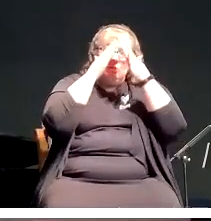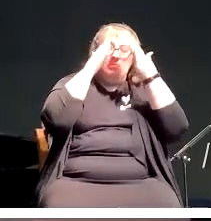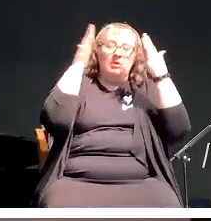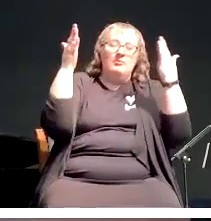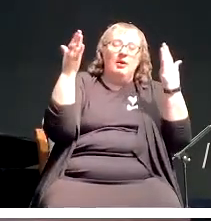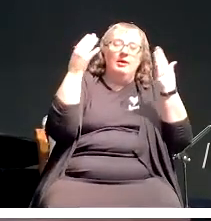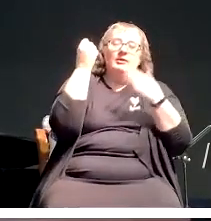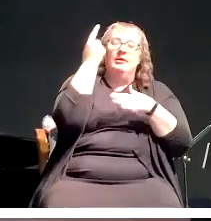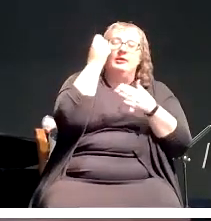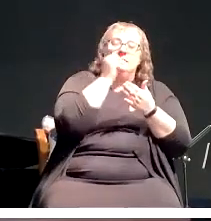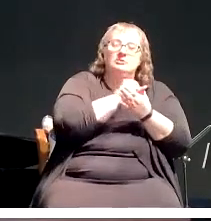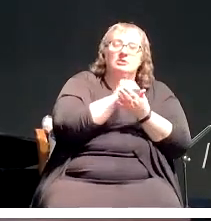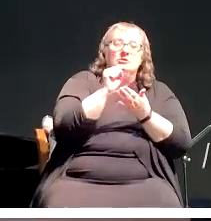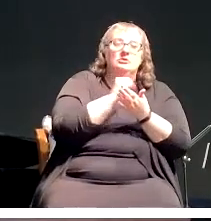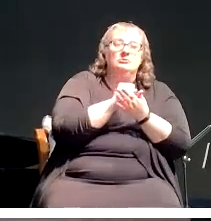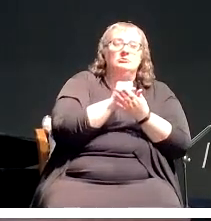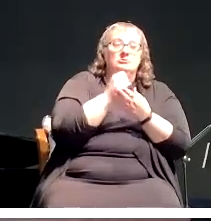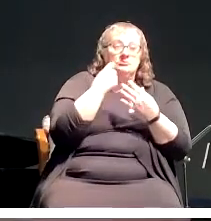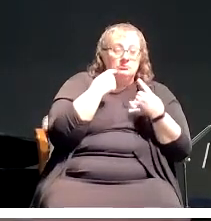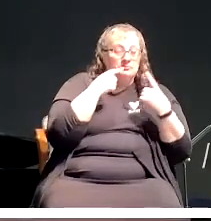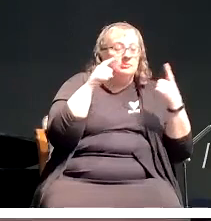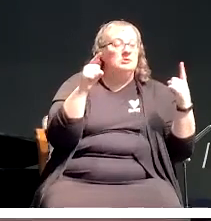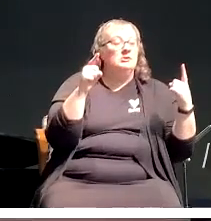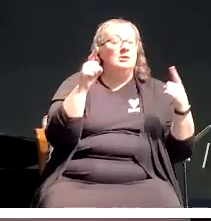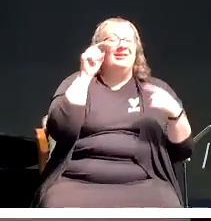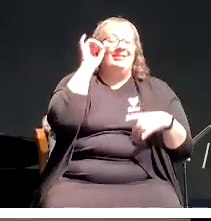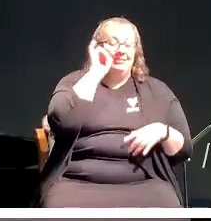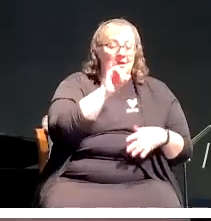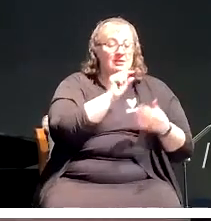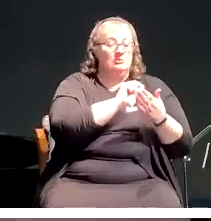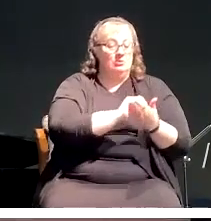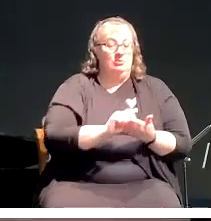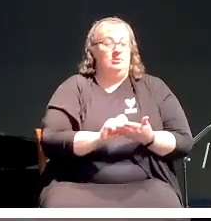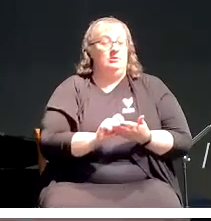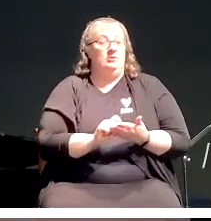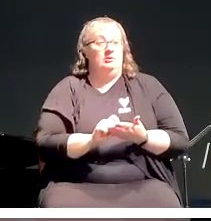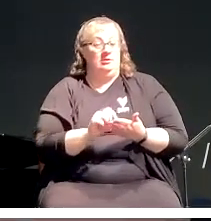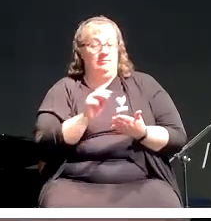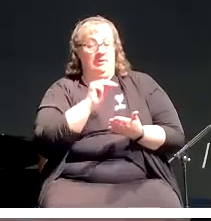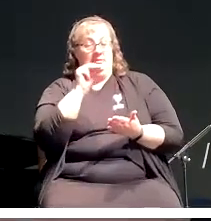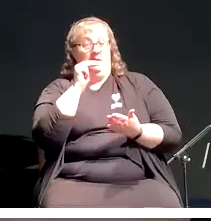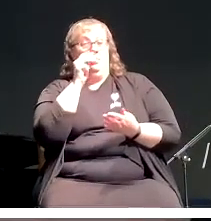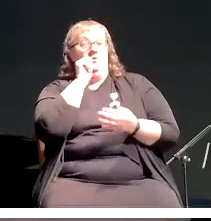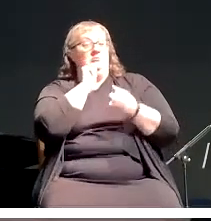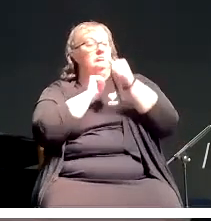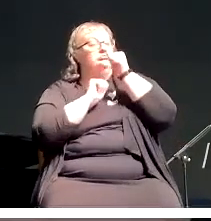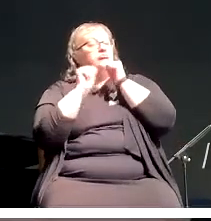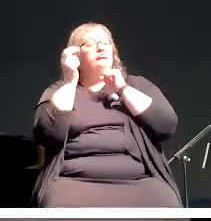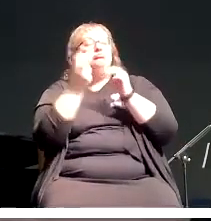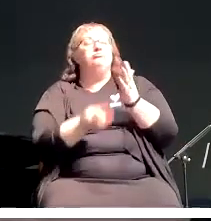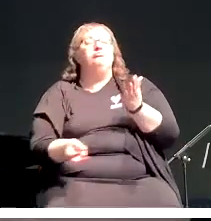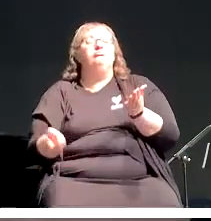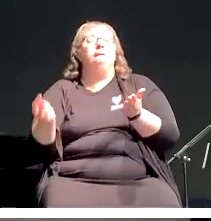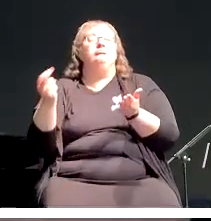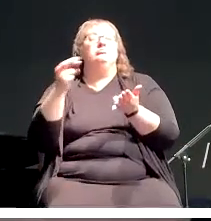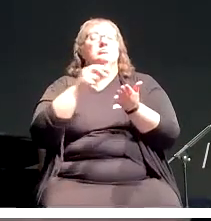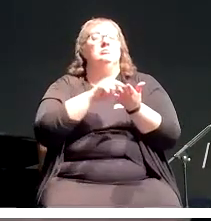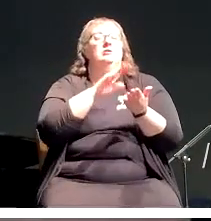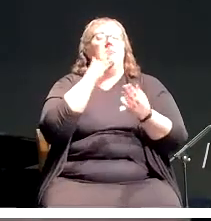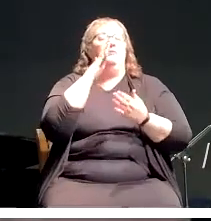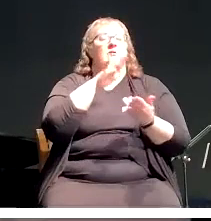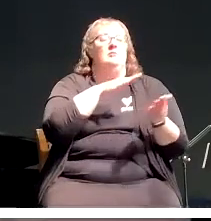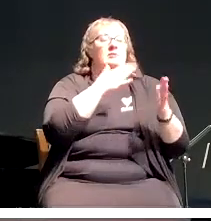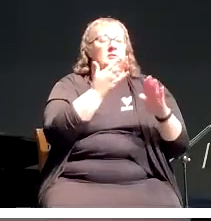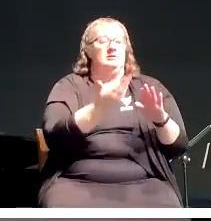the scriptures. He told them, this is what is written. The Messiah will suffer and rise from the dead on the third